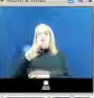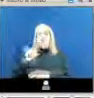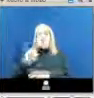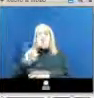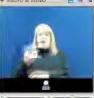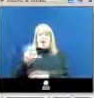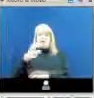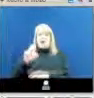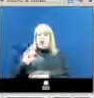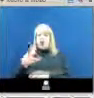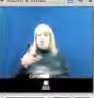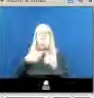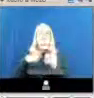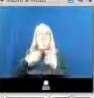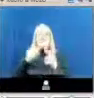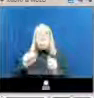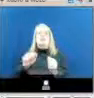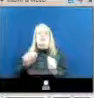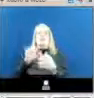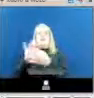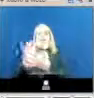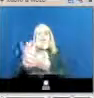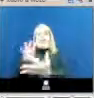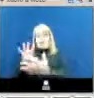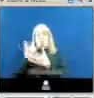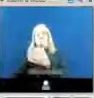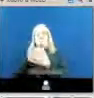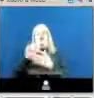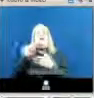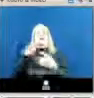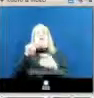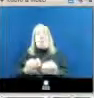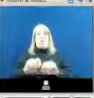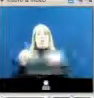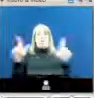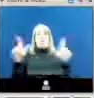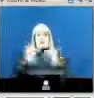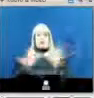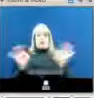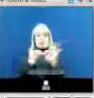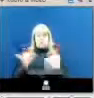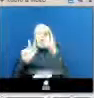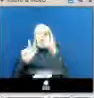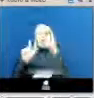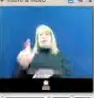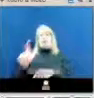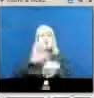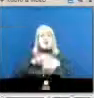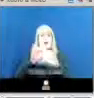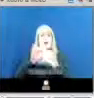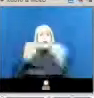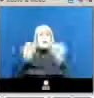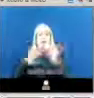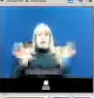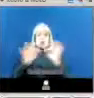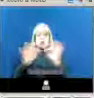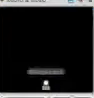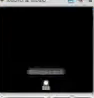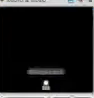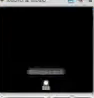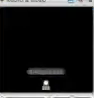can resize the video box. To open the captioning, click on the captioning icon on the toolbar.